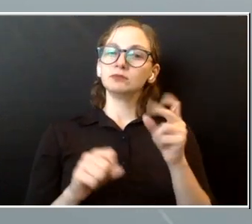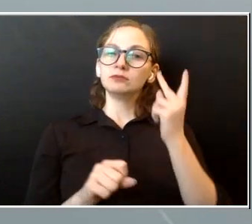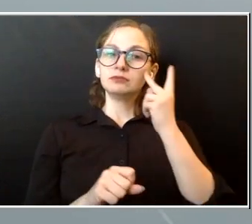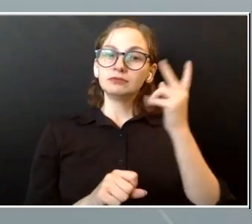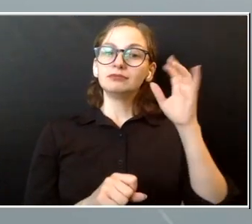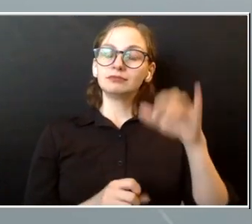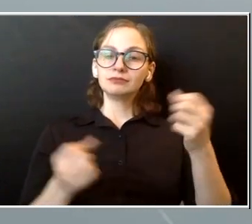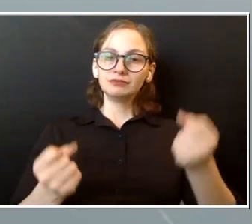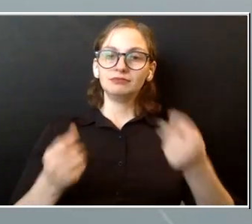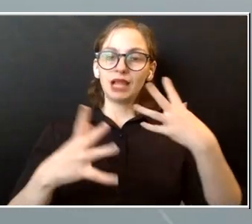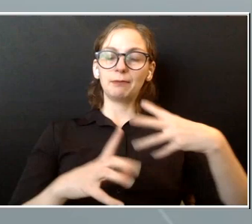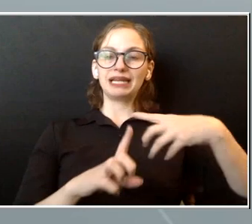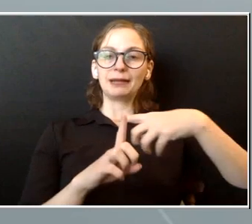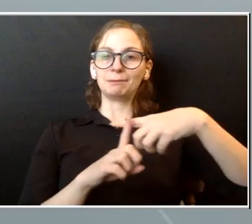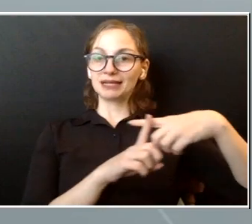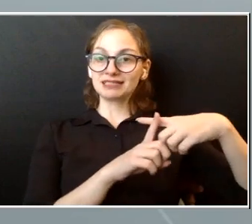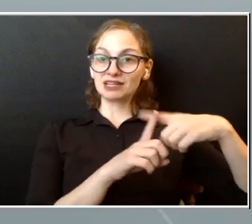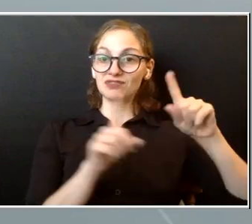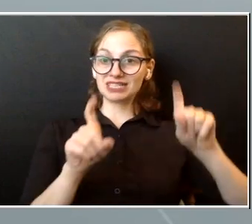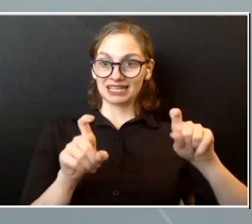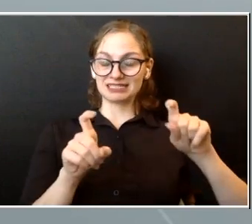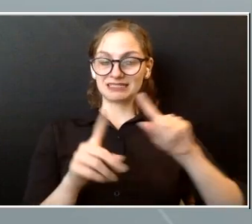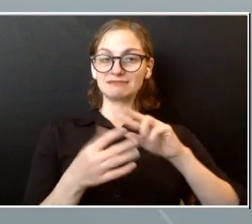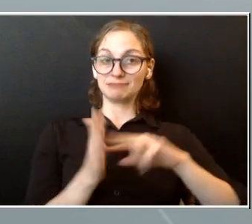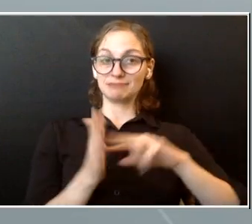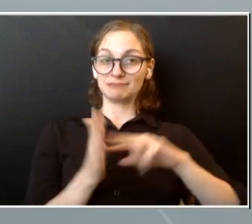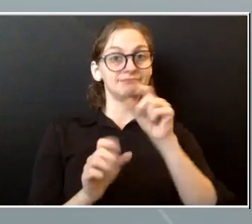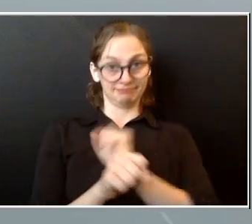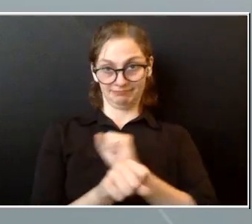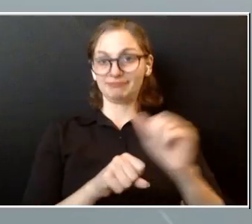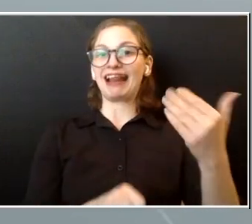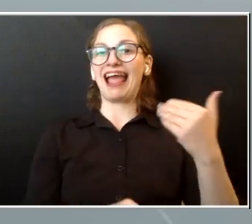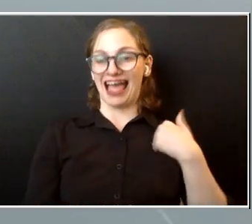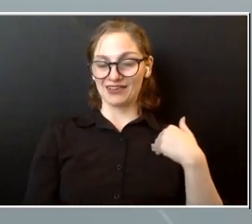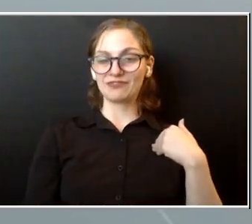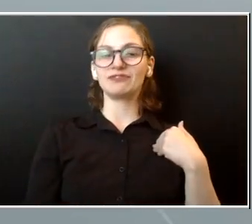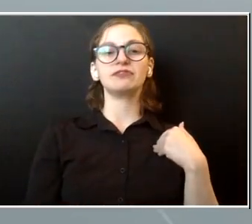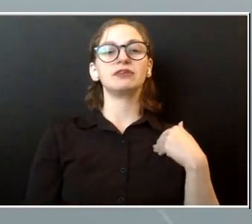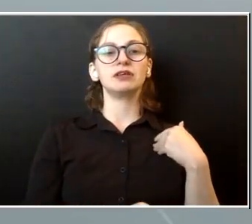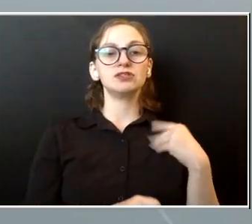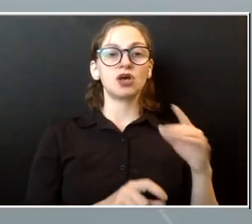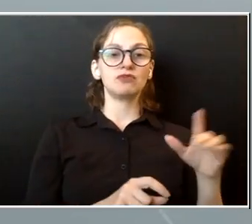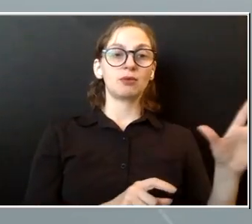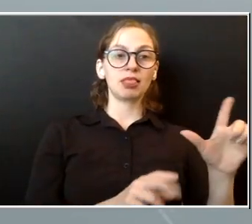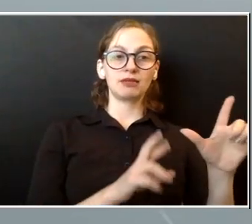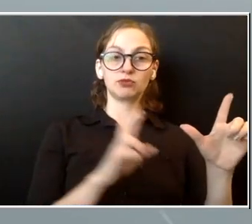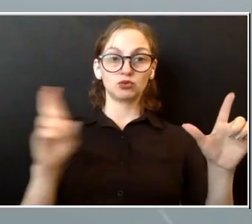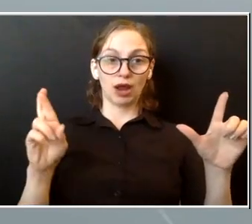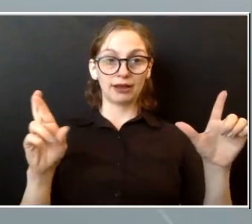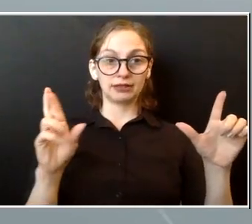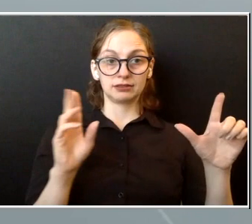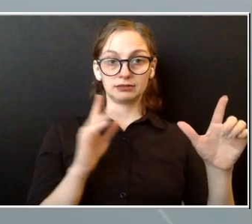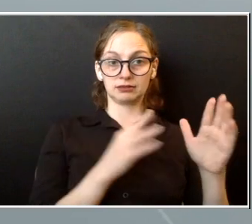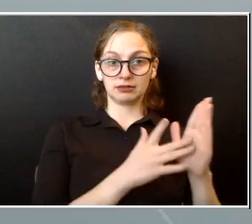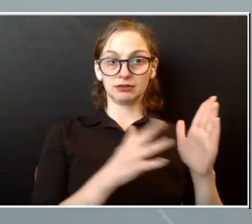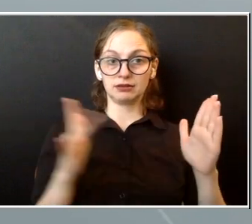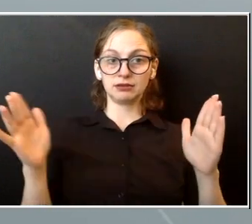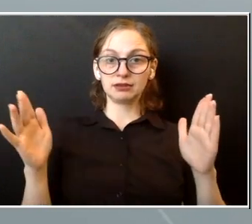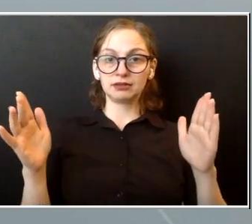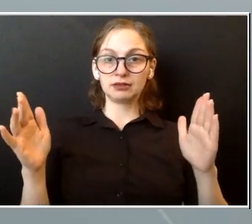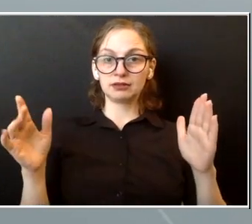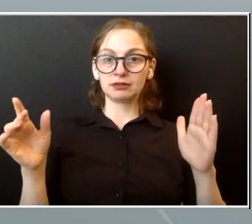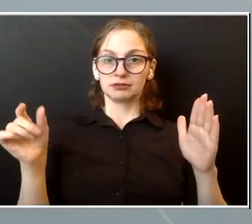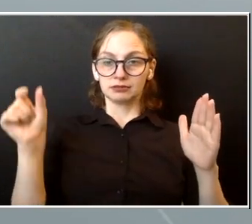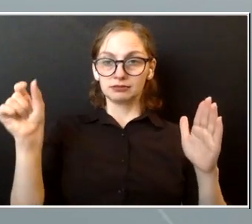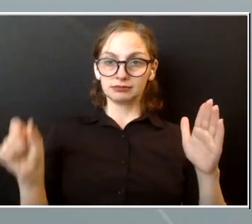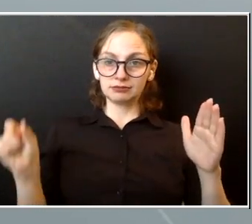positive tests. So as you can see, moving from left to right, with the rightmost bar being the last week, you can see that